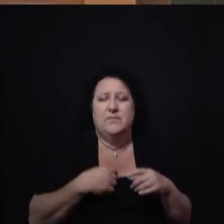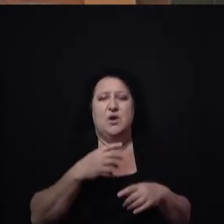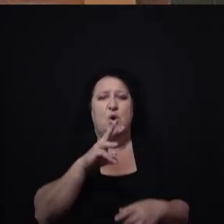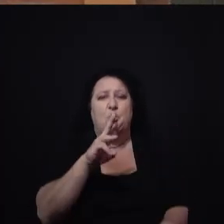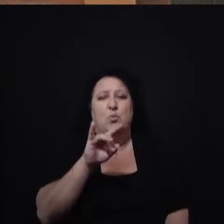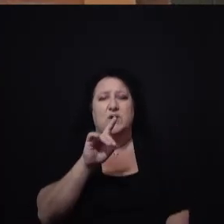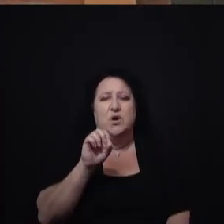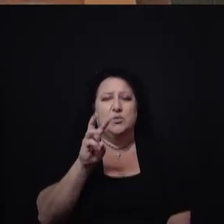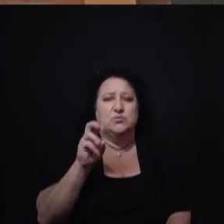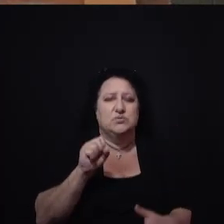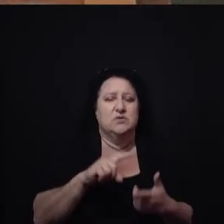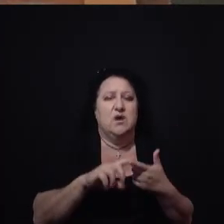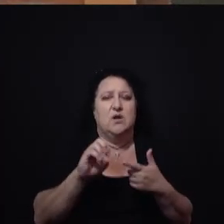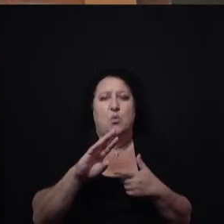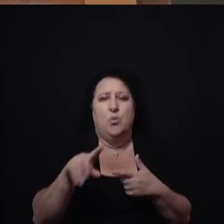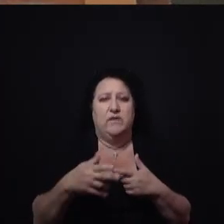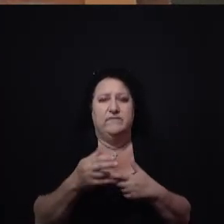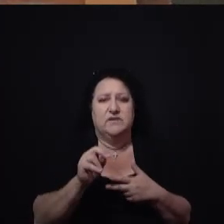literal orphans.